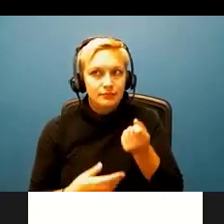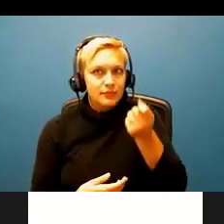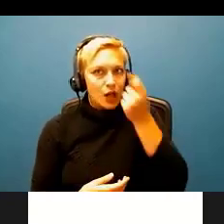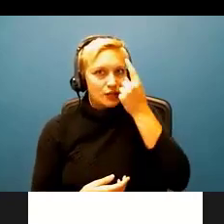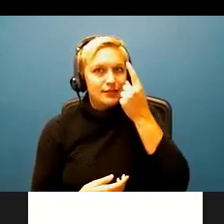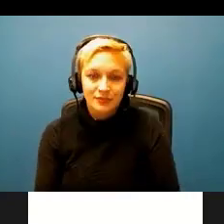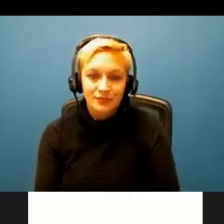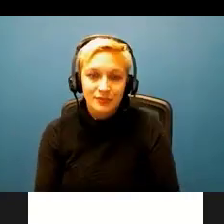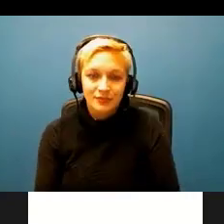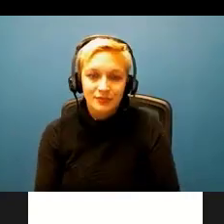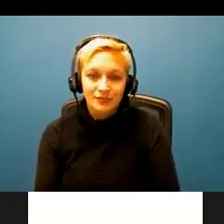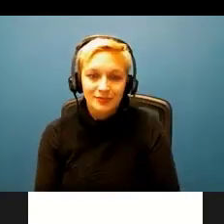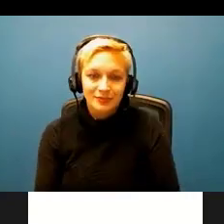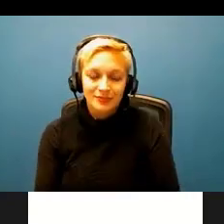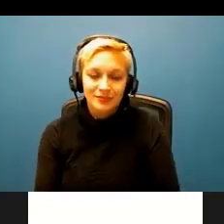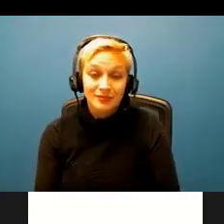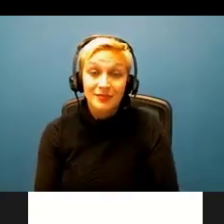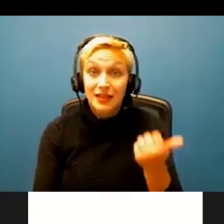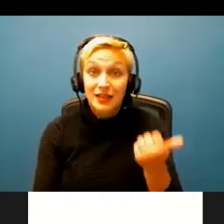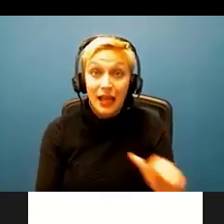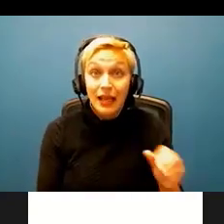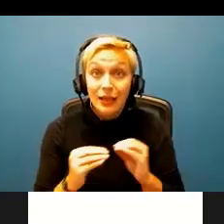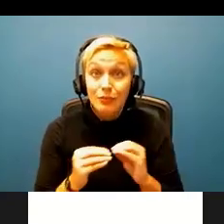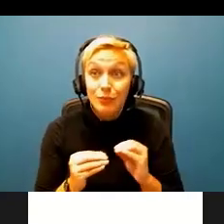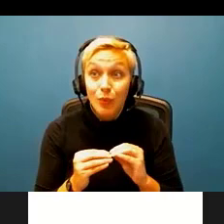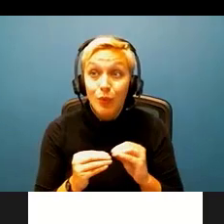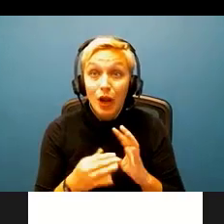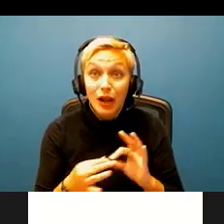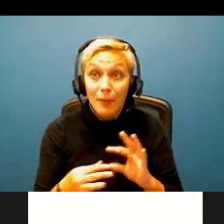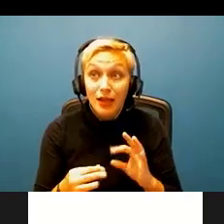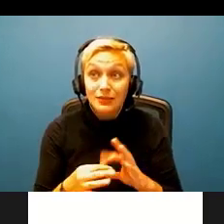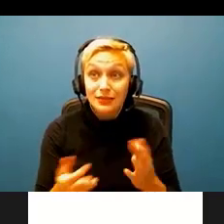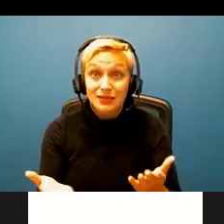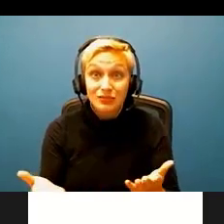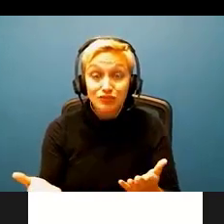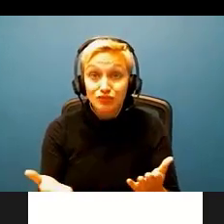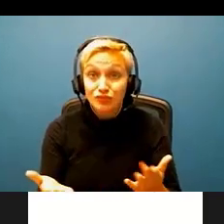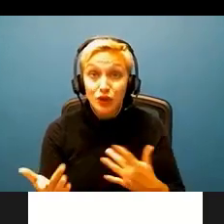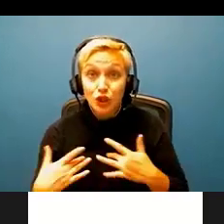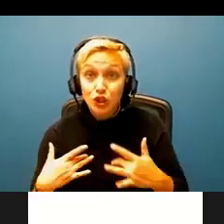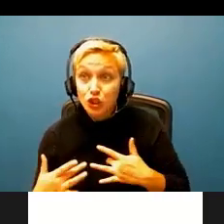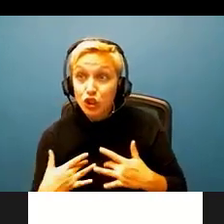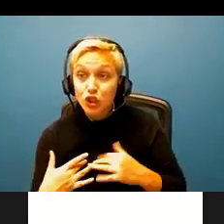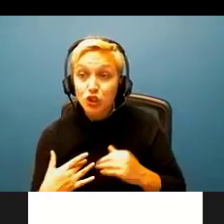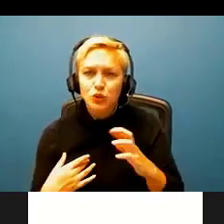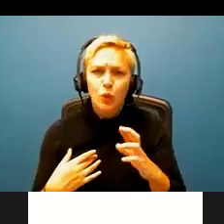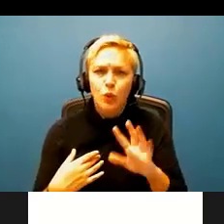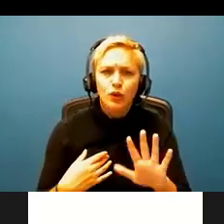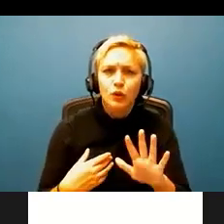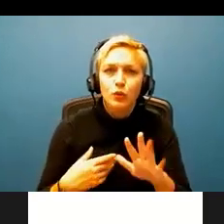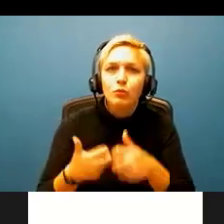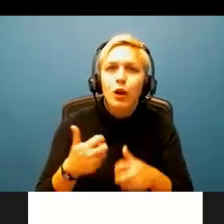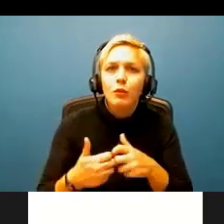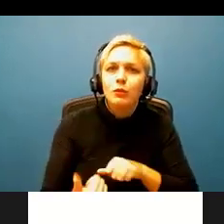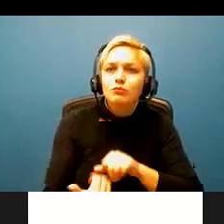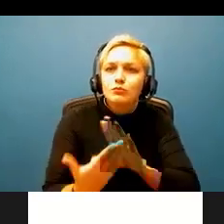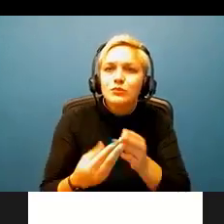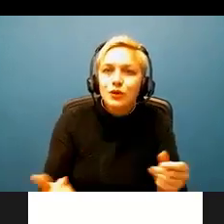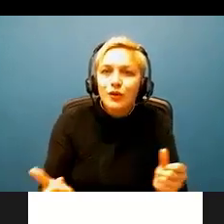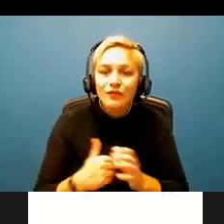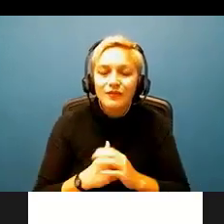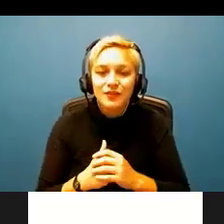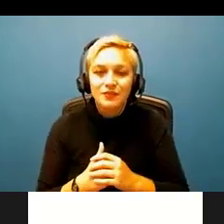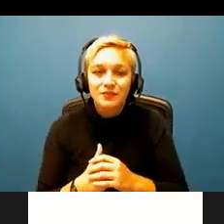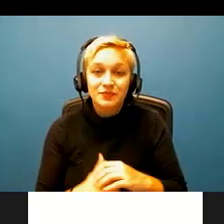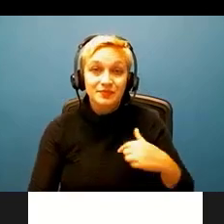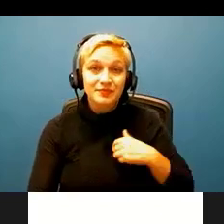conversations. Anyone else want to share some of the concerns that came up or how they're addressing those concerns? This is Alicia. I'd